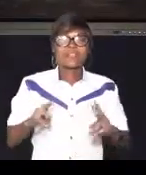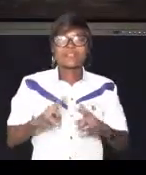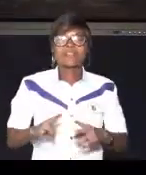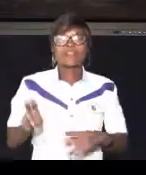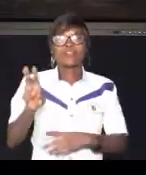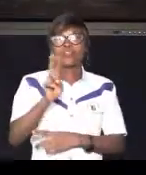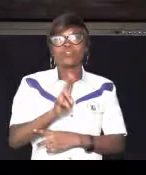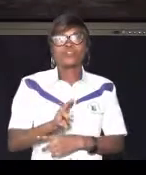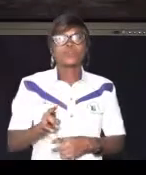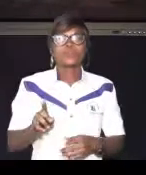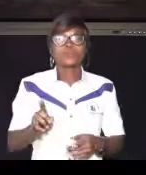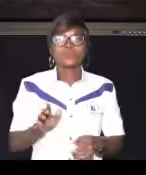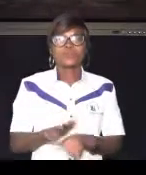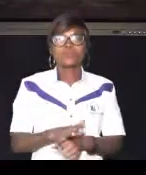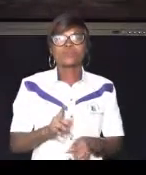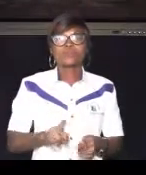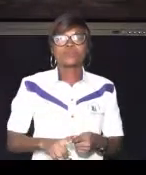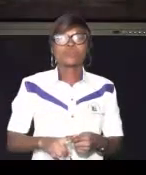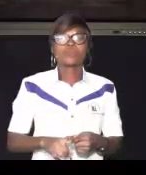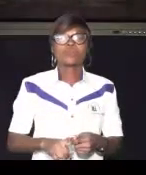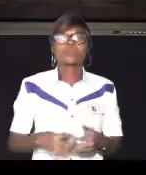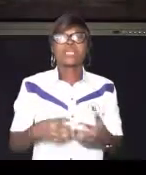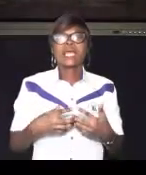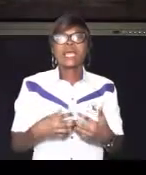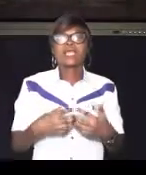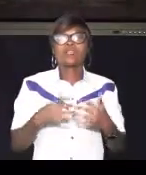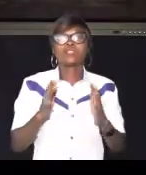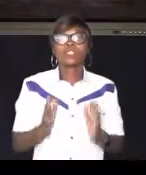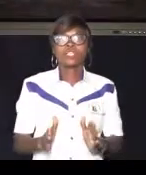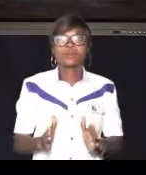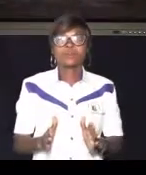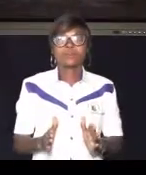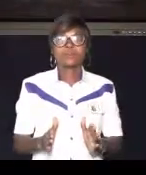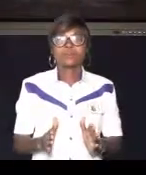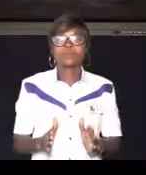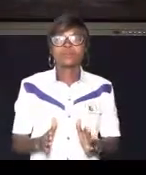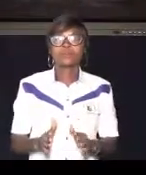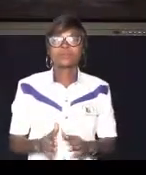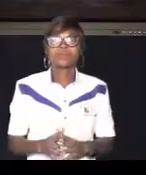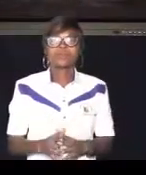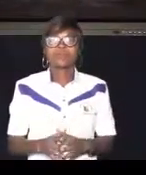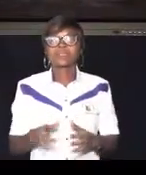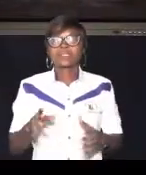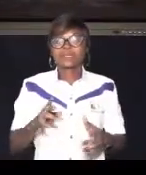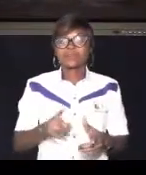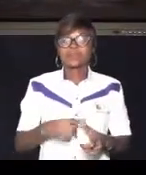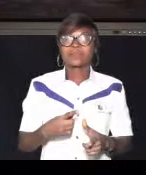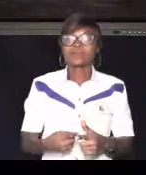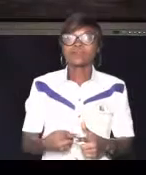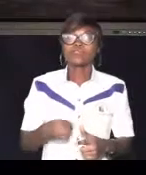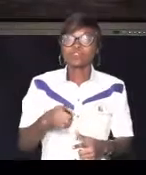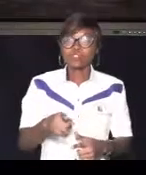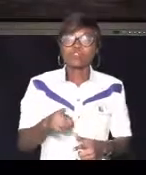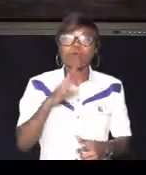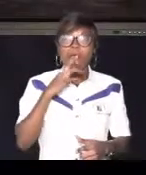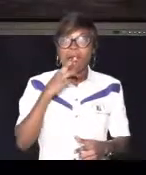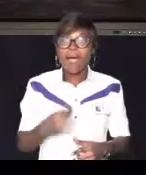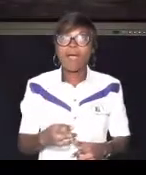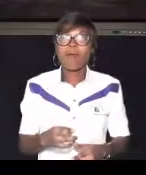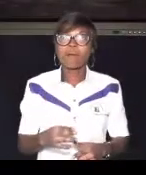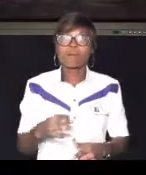tool for electricians. Do you have something similar to what I have just read out?